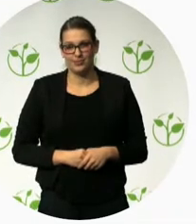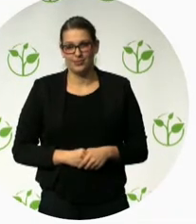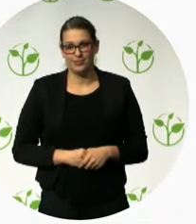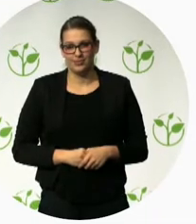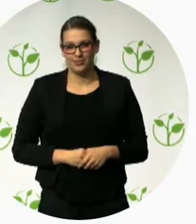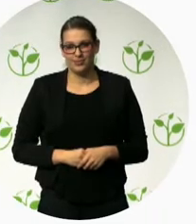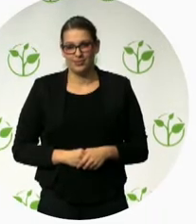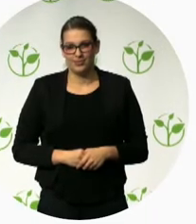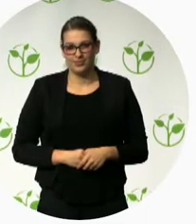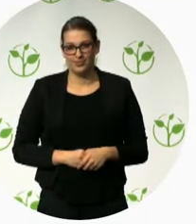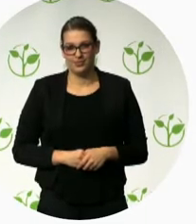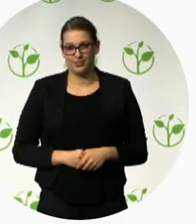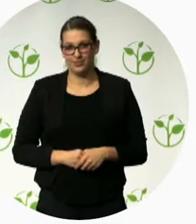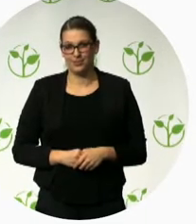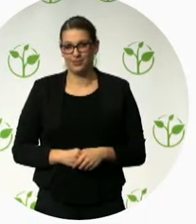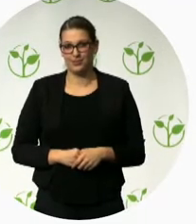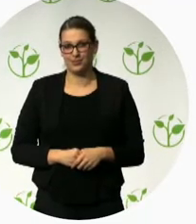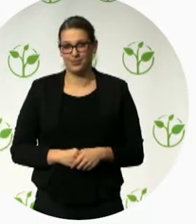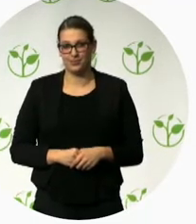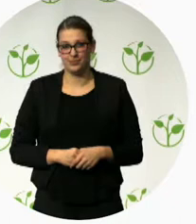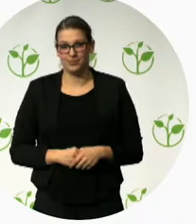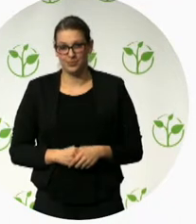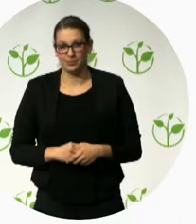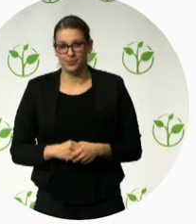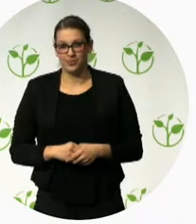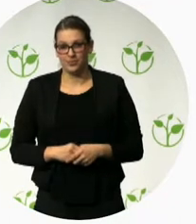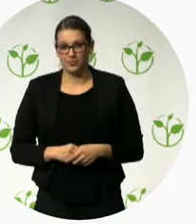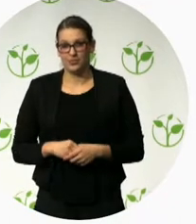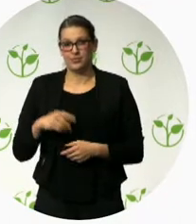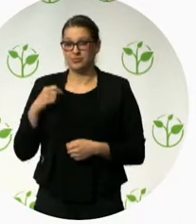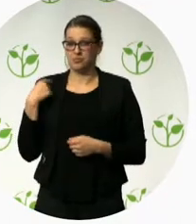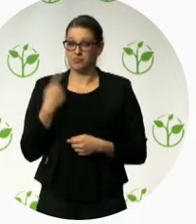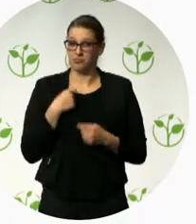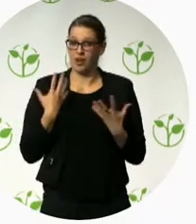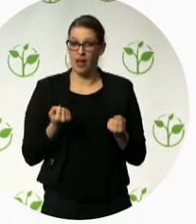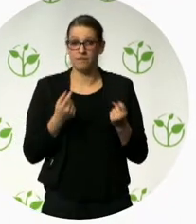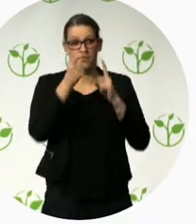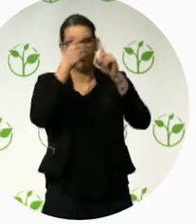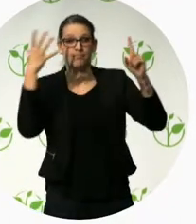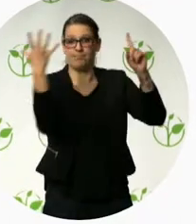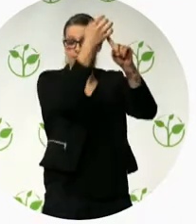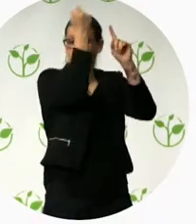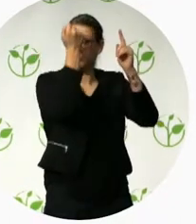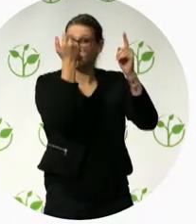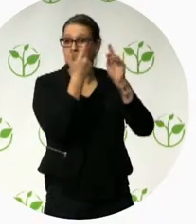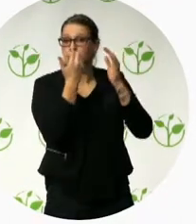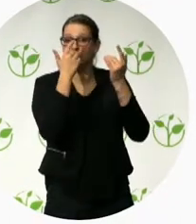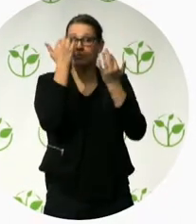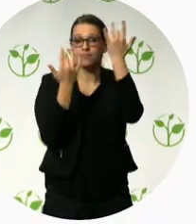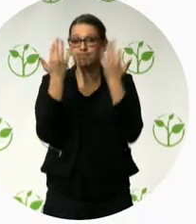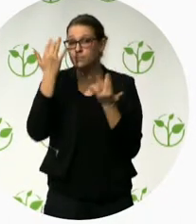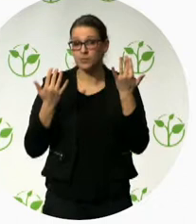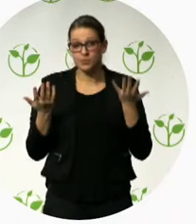So, success factors, we think one of the success for us